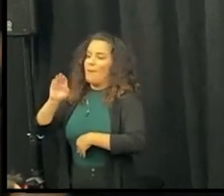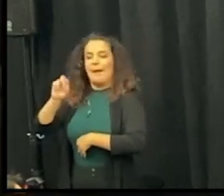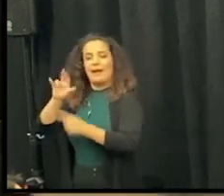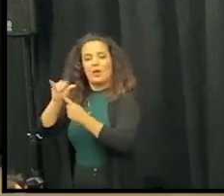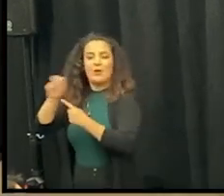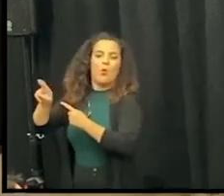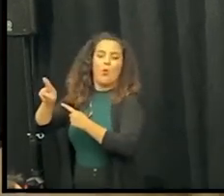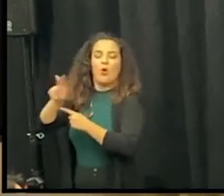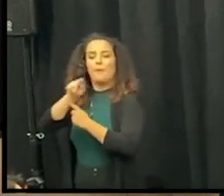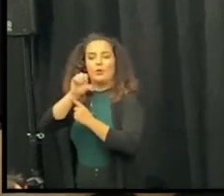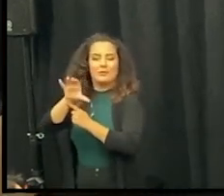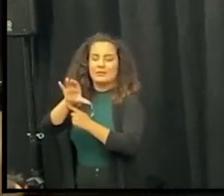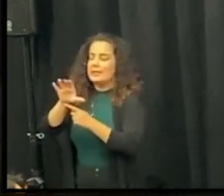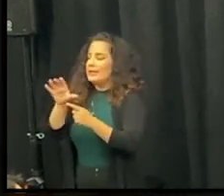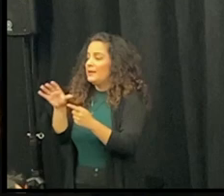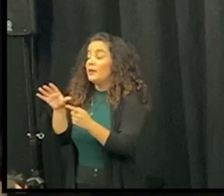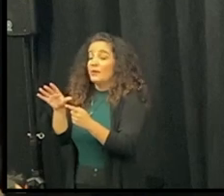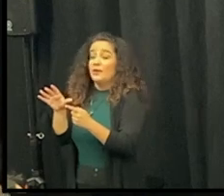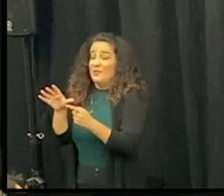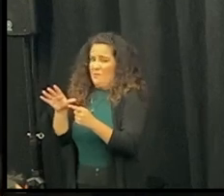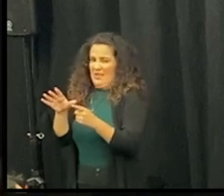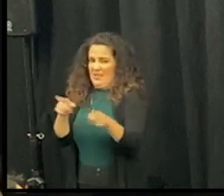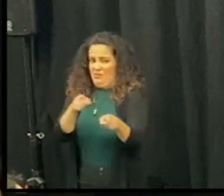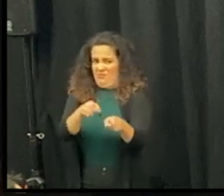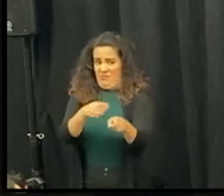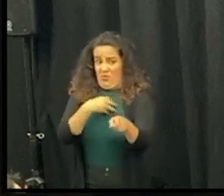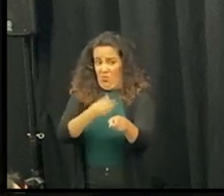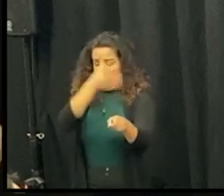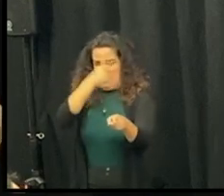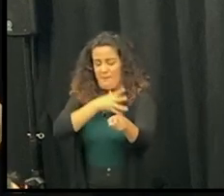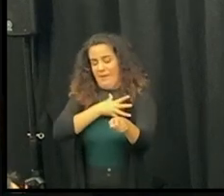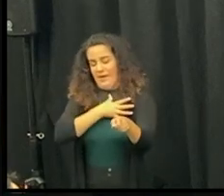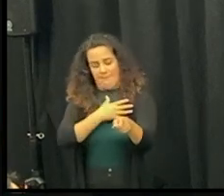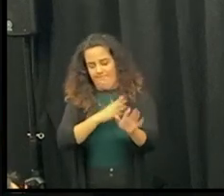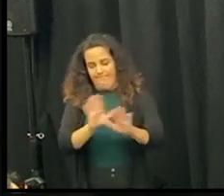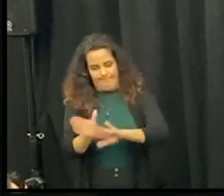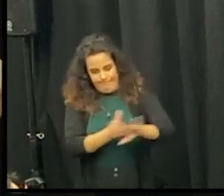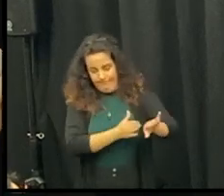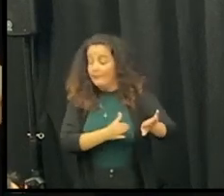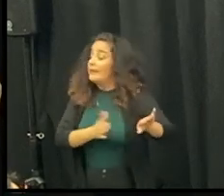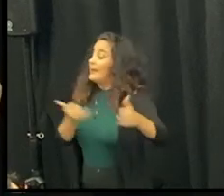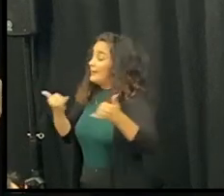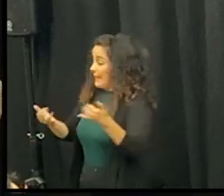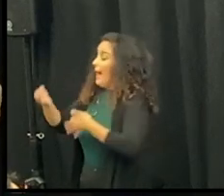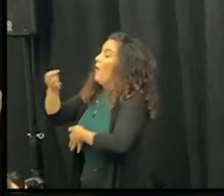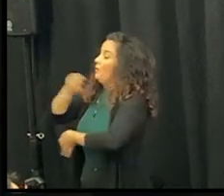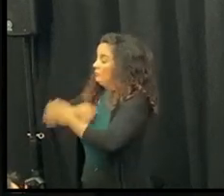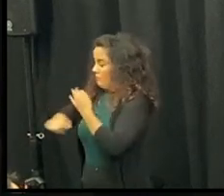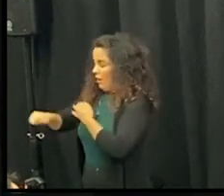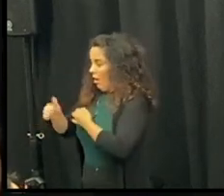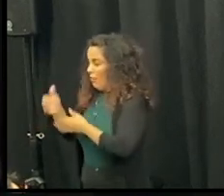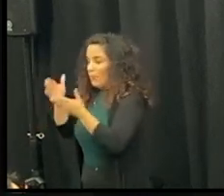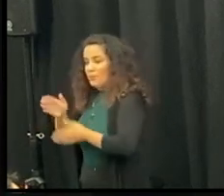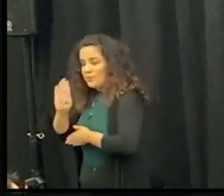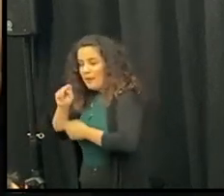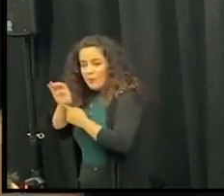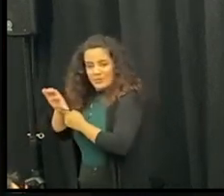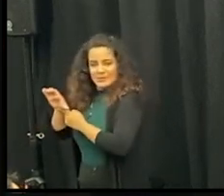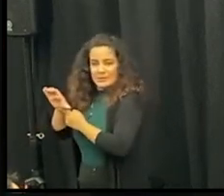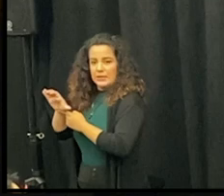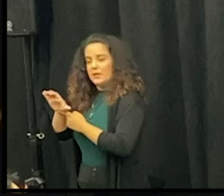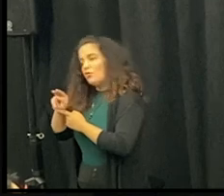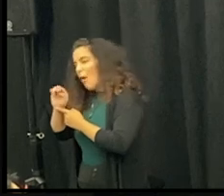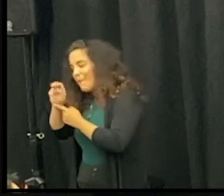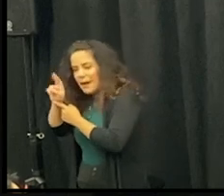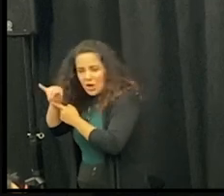to unhire a white man and hire this person instead. Then it starts to feel like casting, you know, as opposed to who's the best player. There are just a